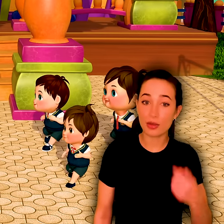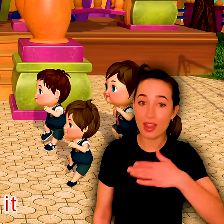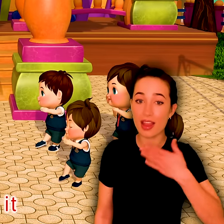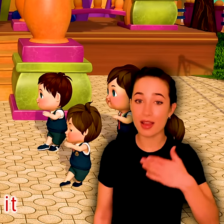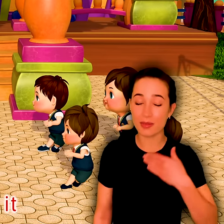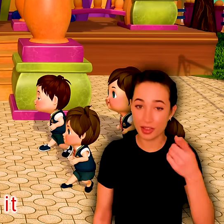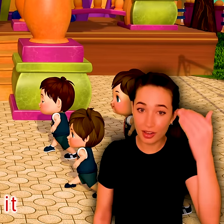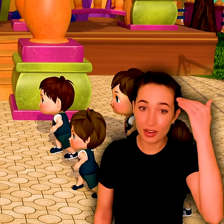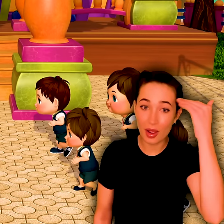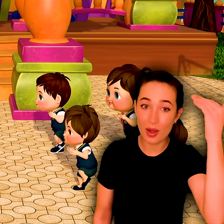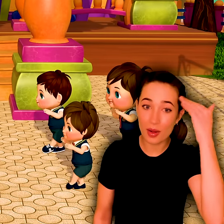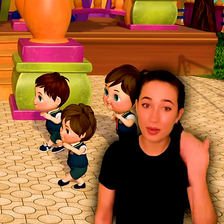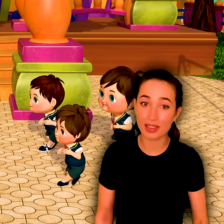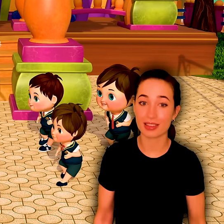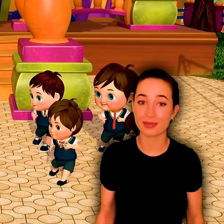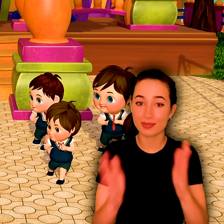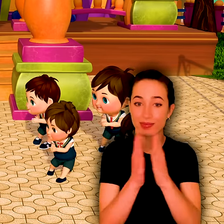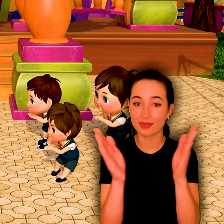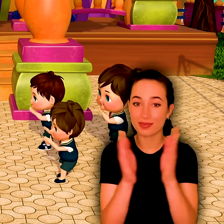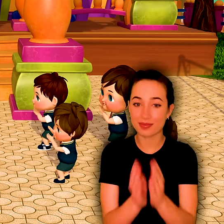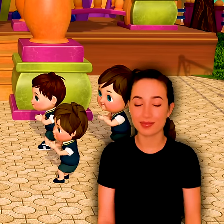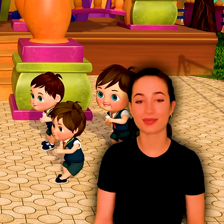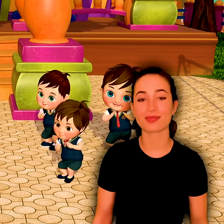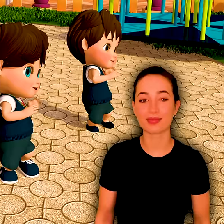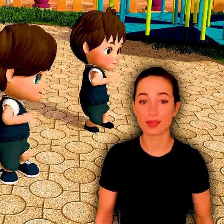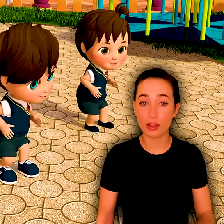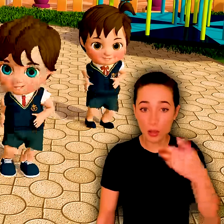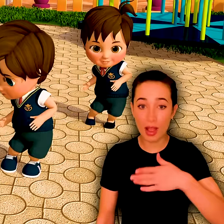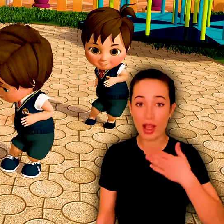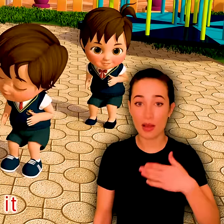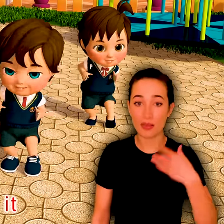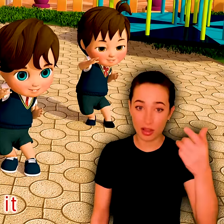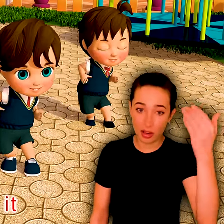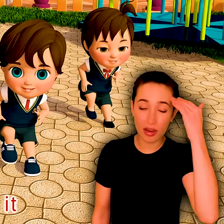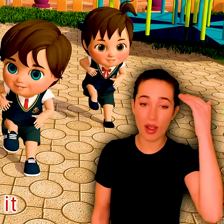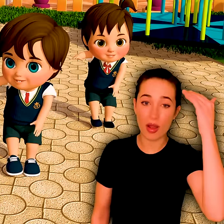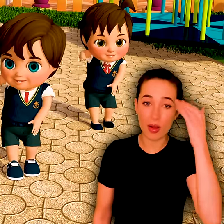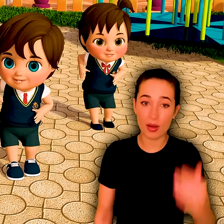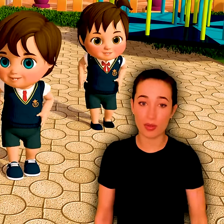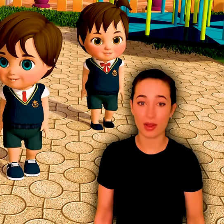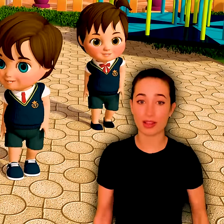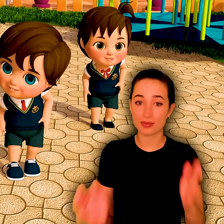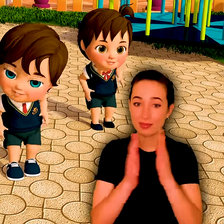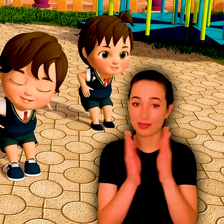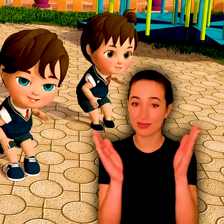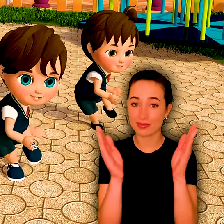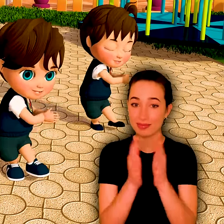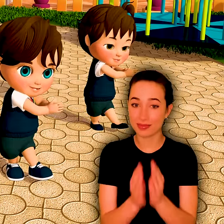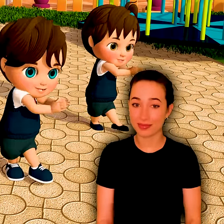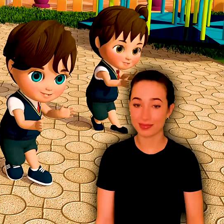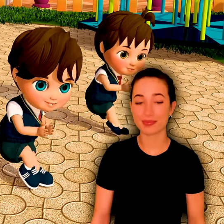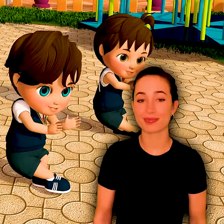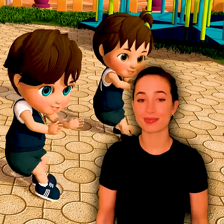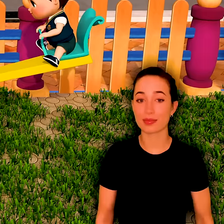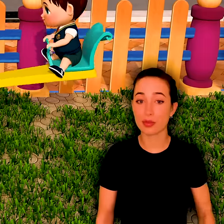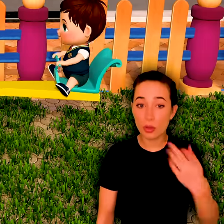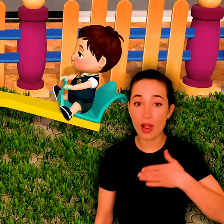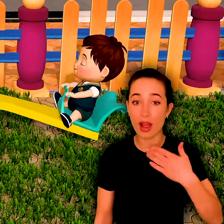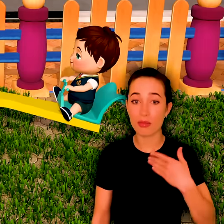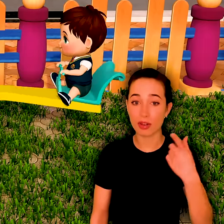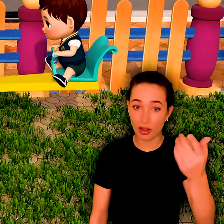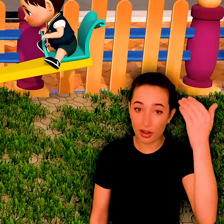if you're happy and you know it clap your hands if you're happy and you know it clap your hand